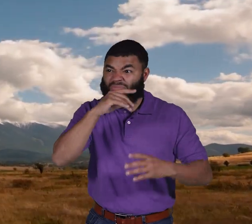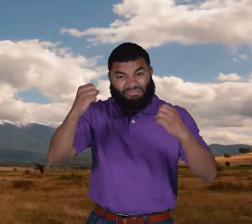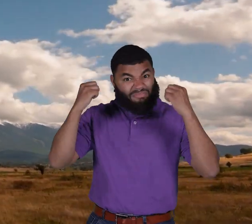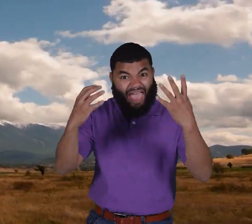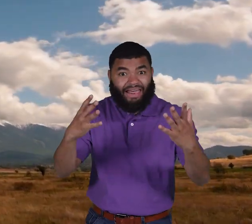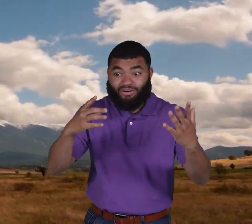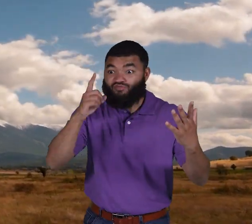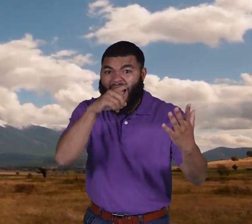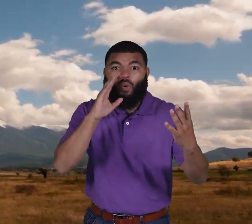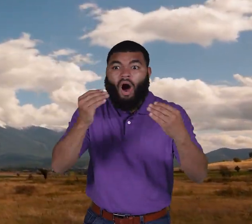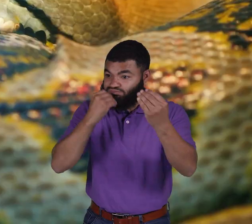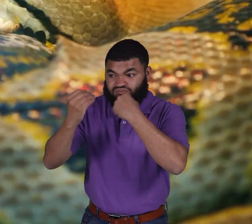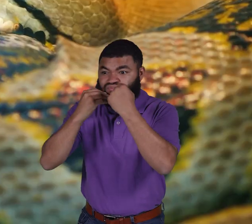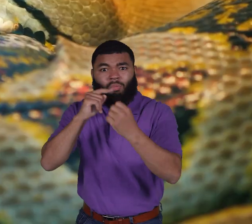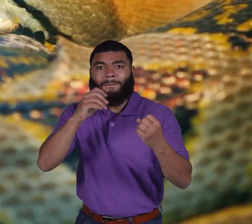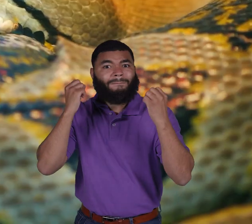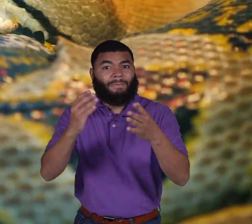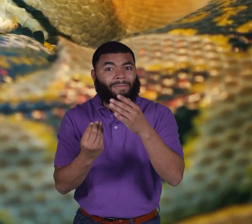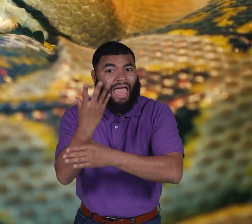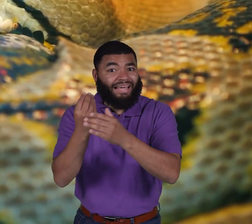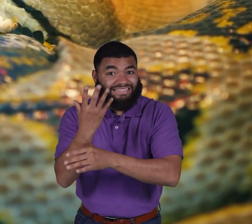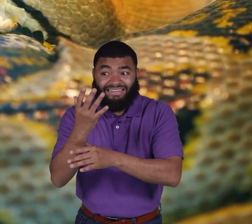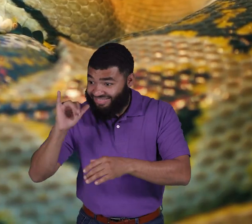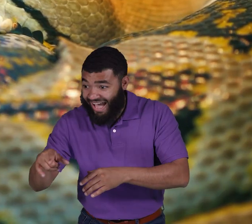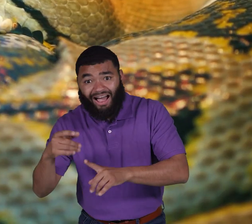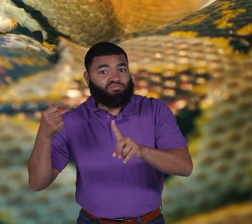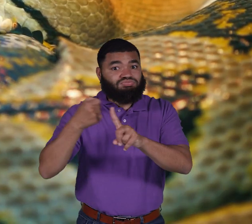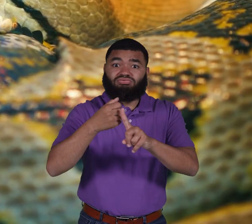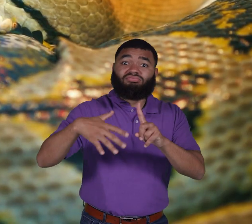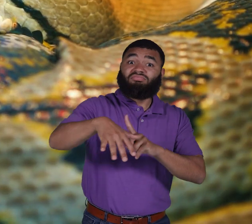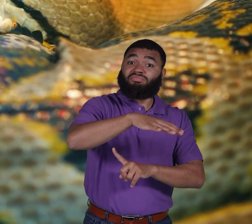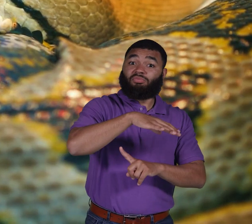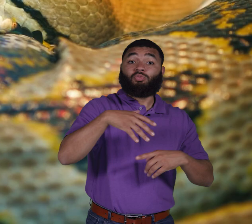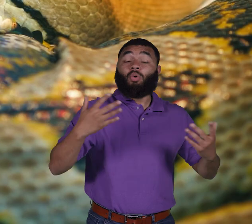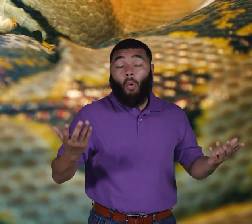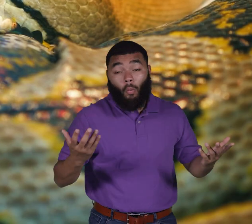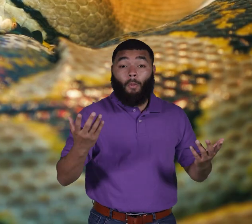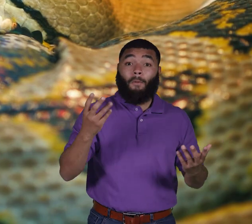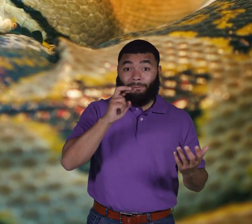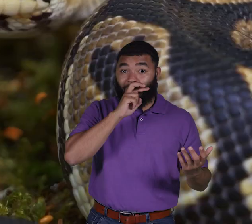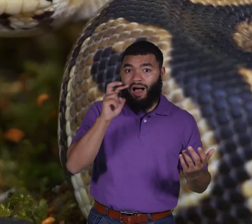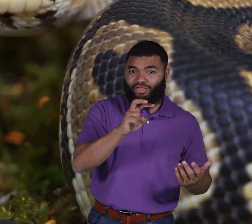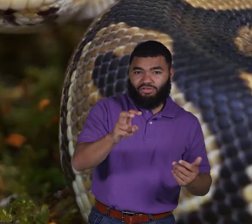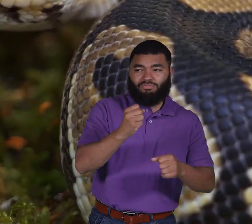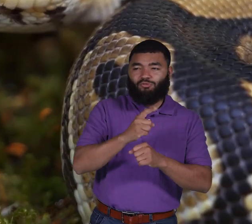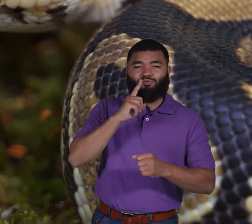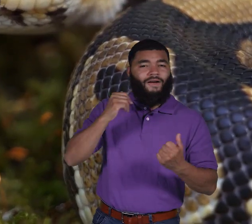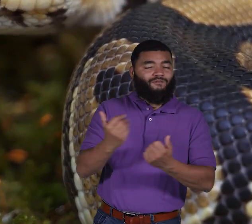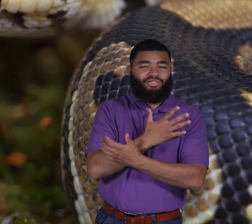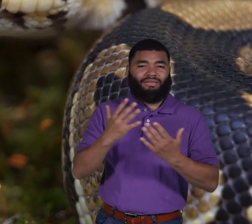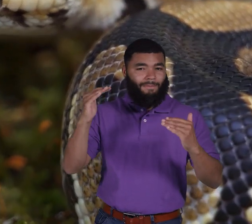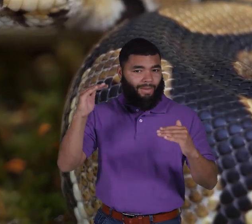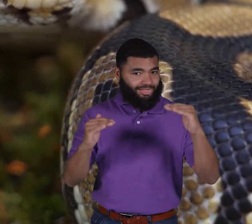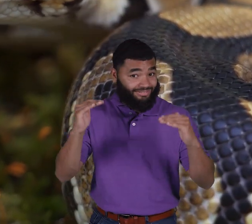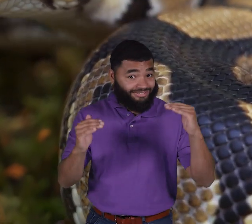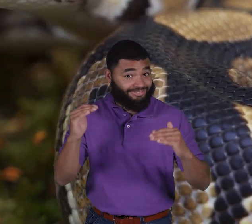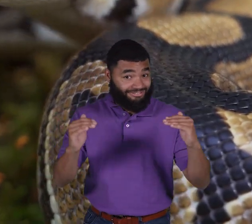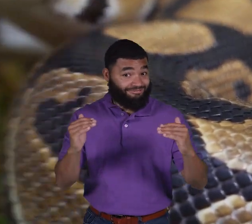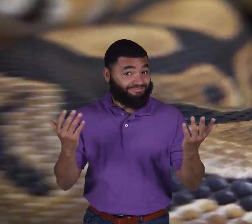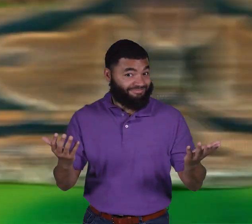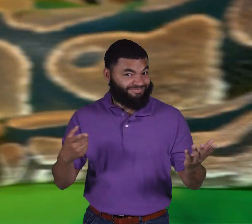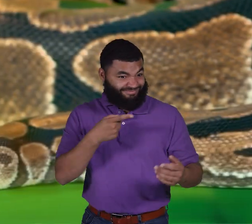whole environment. So, in a way, pythons help keep everything in check, like nature's pest control